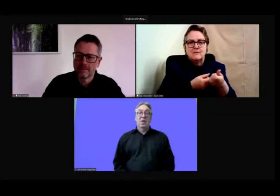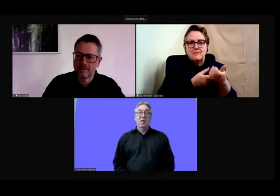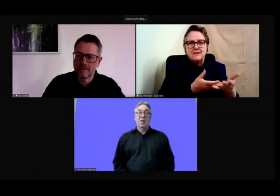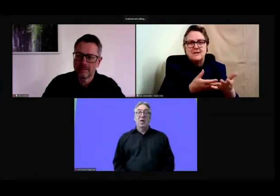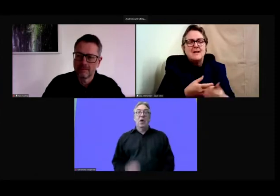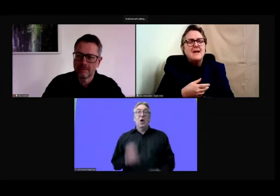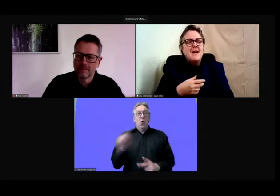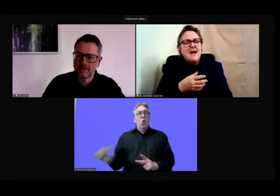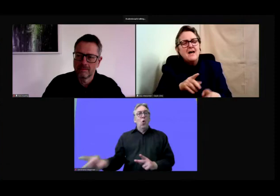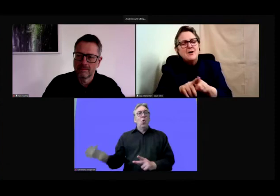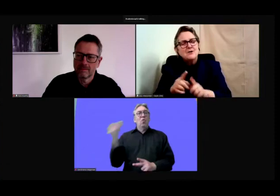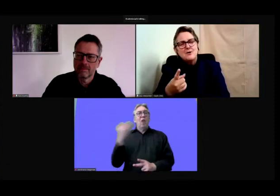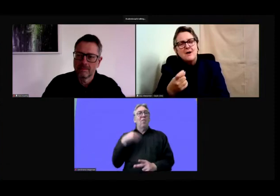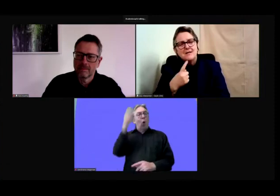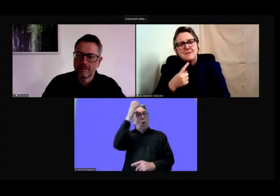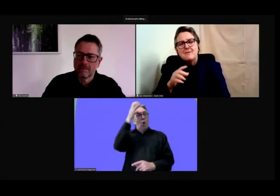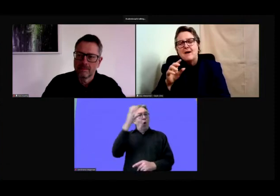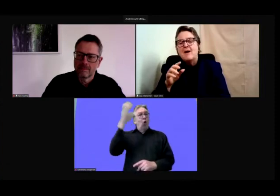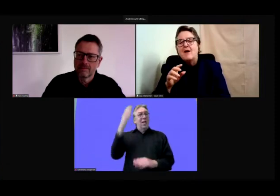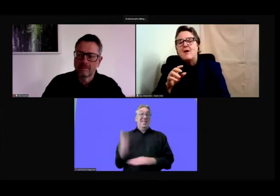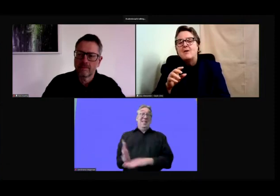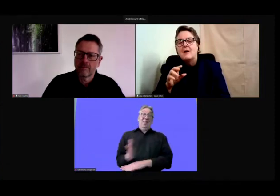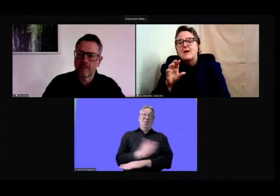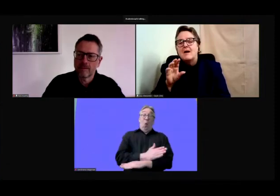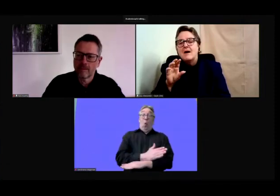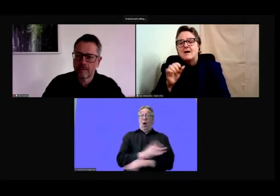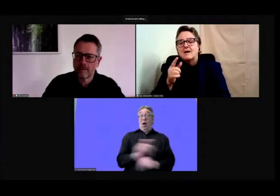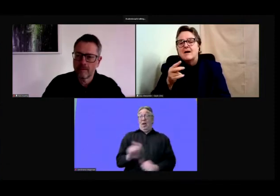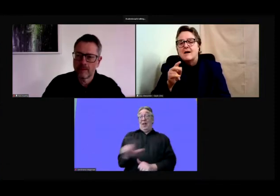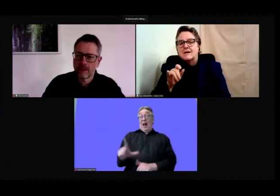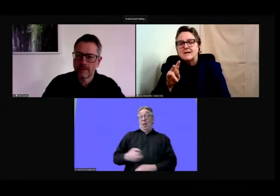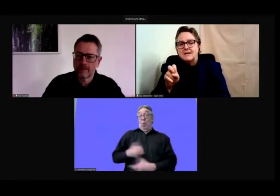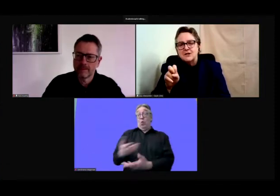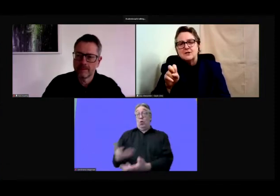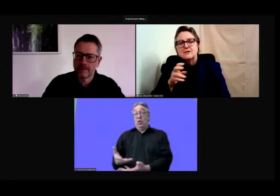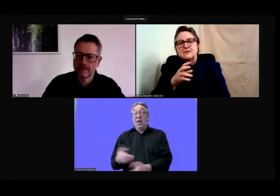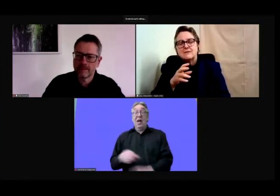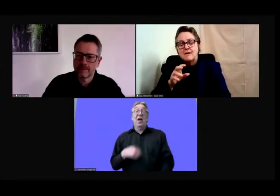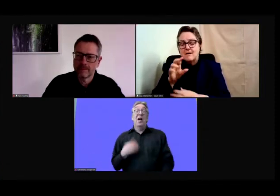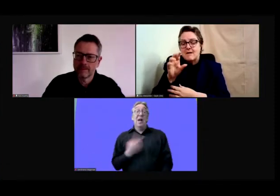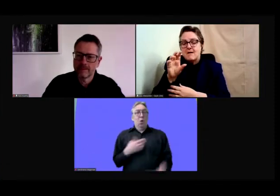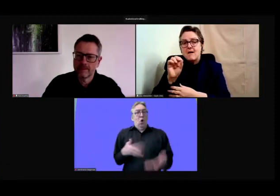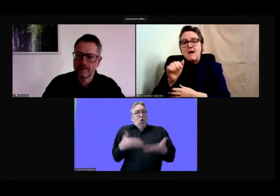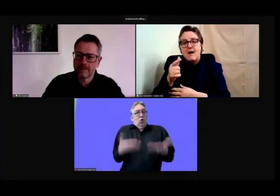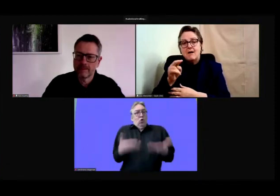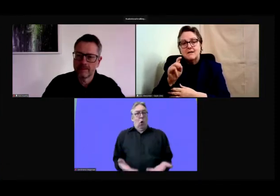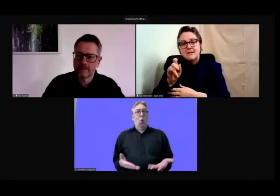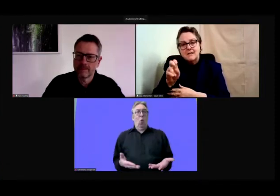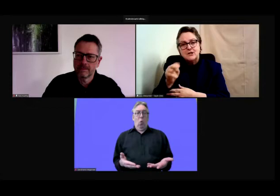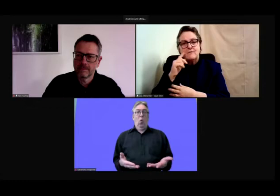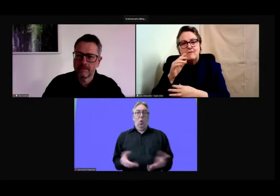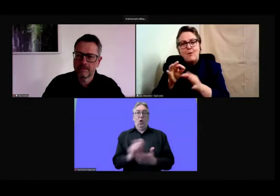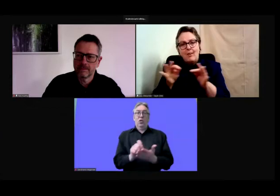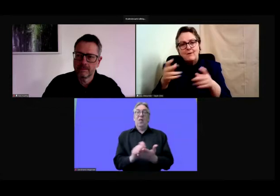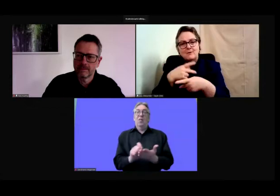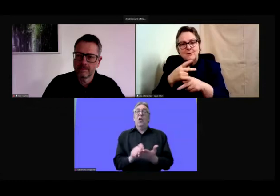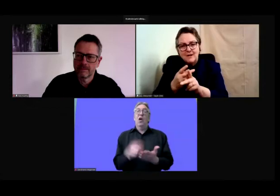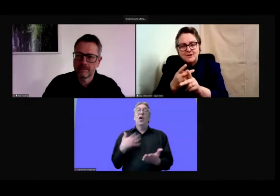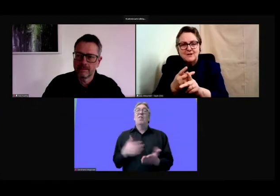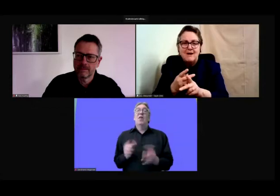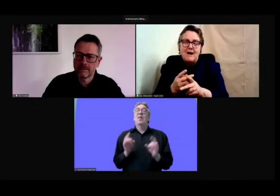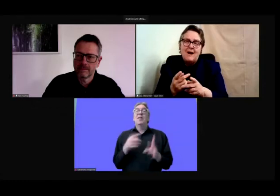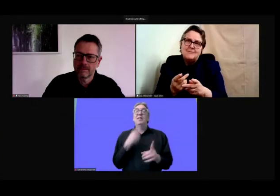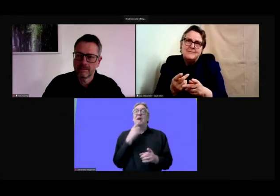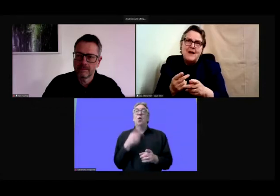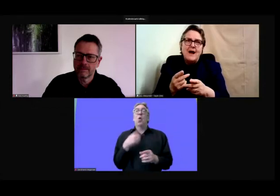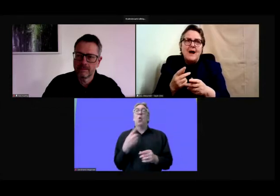for language production. I formulated that way because I didn't want to make a claim about at all whole cognition